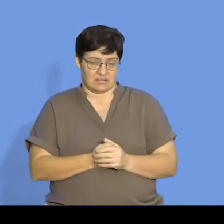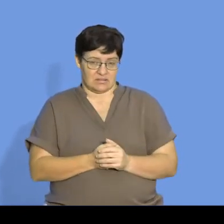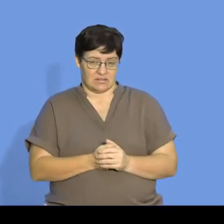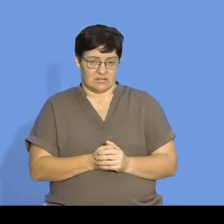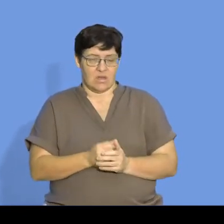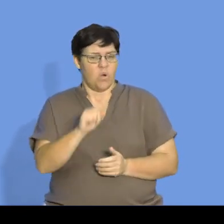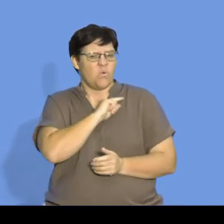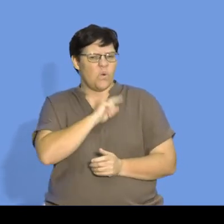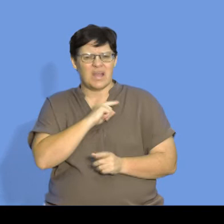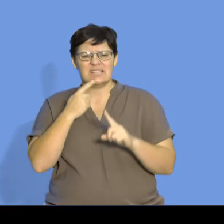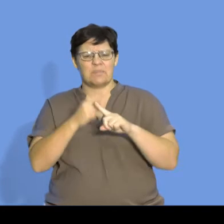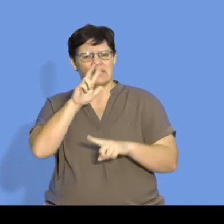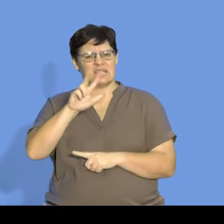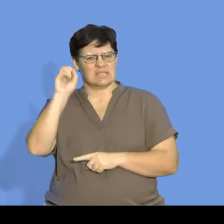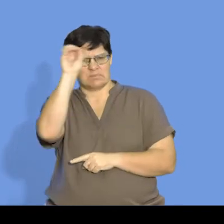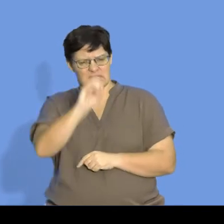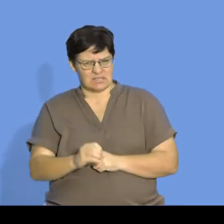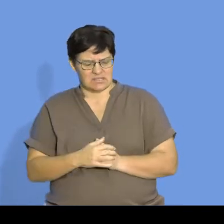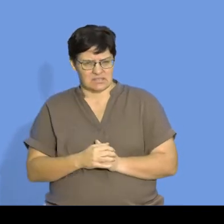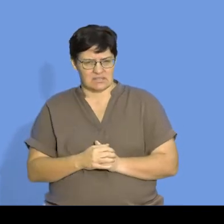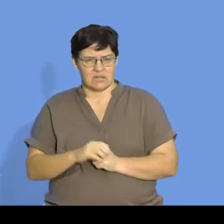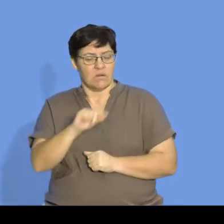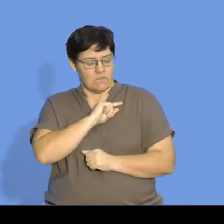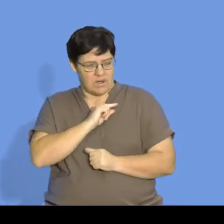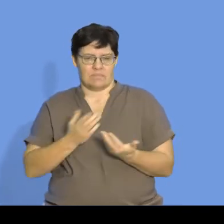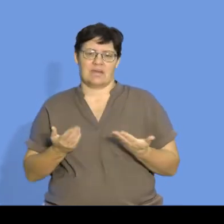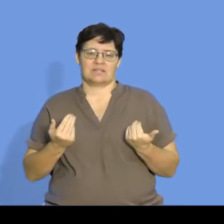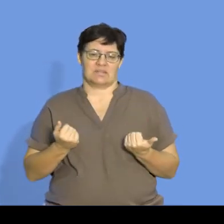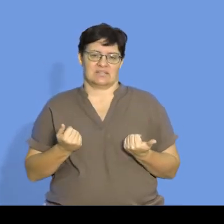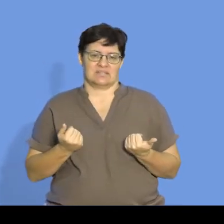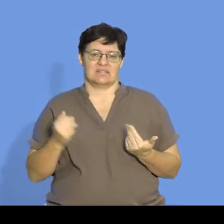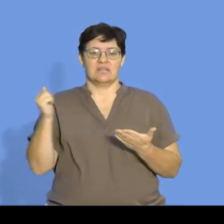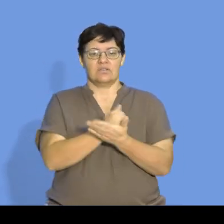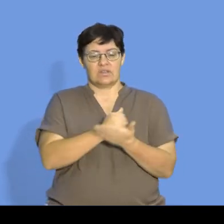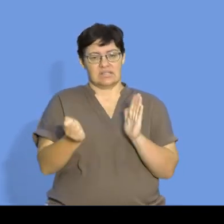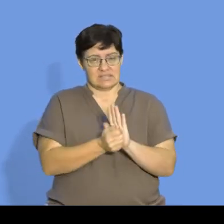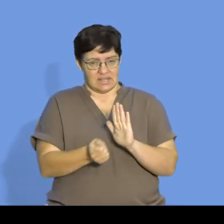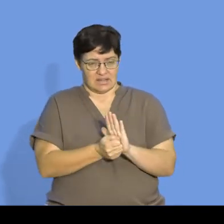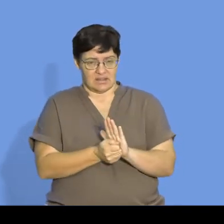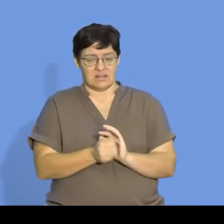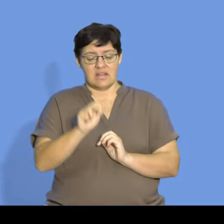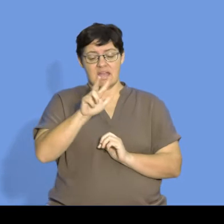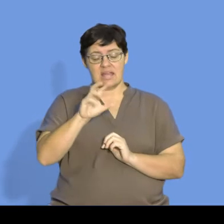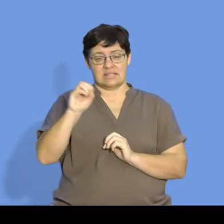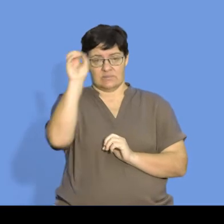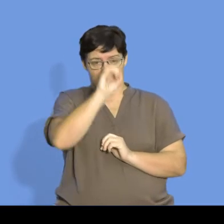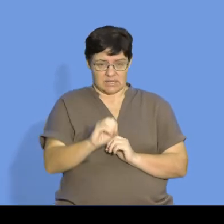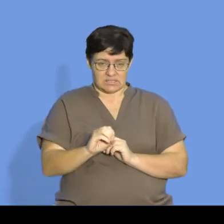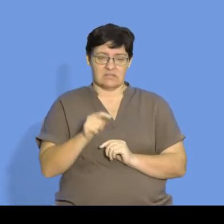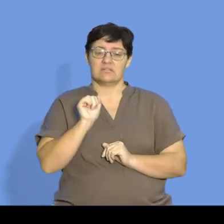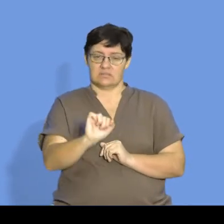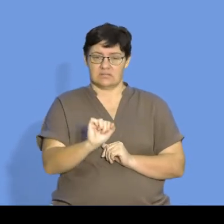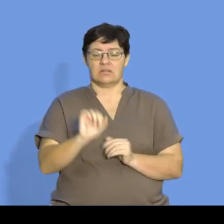remember, why are we multiplying by 80%? Because it is expected that credit sales will be